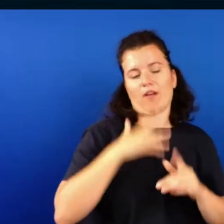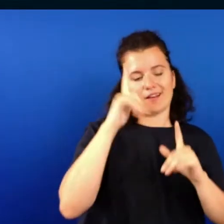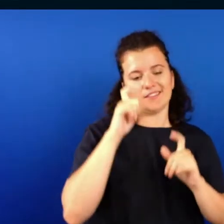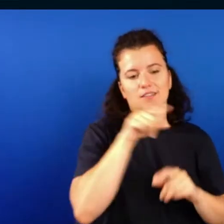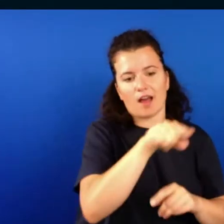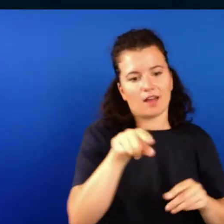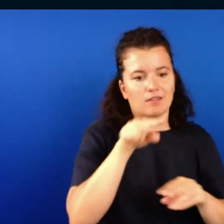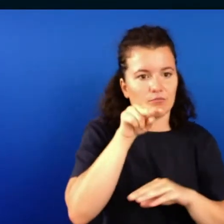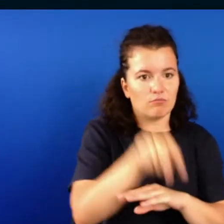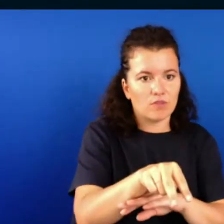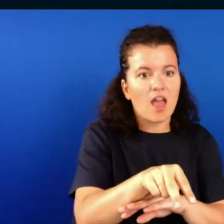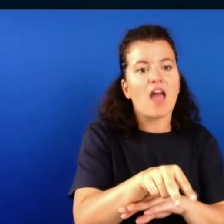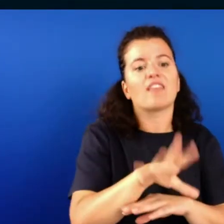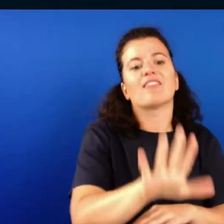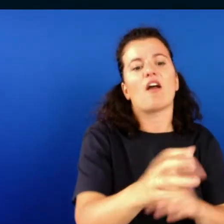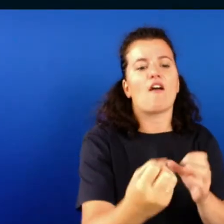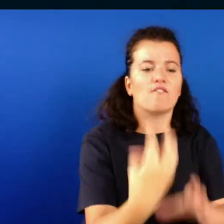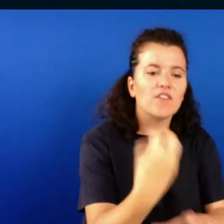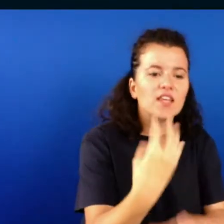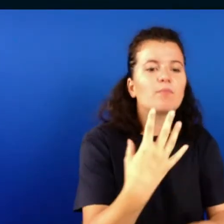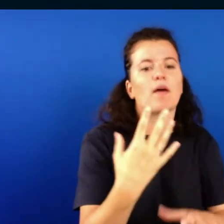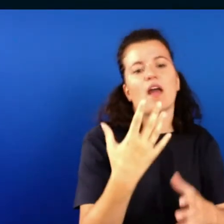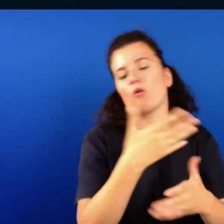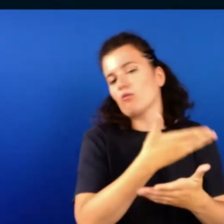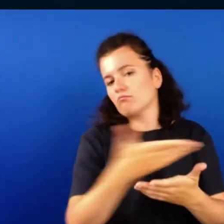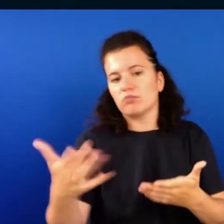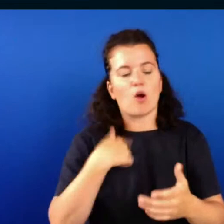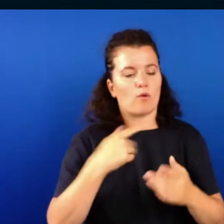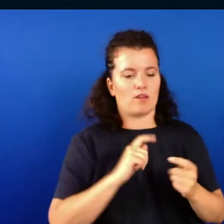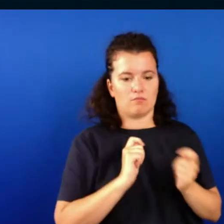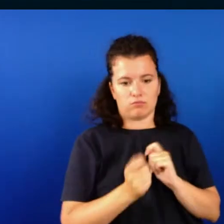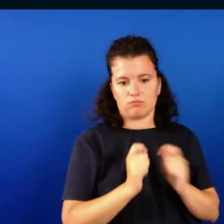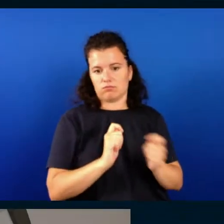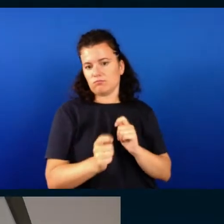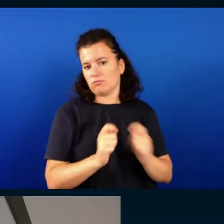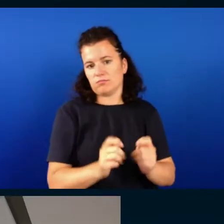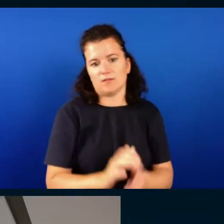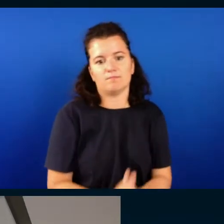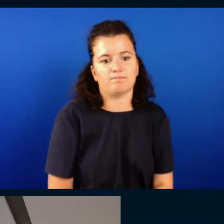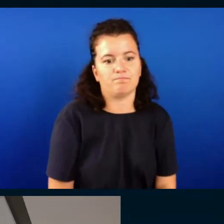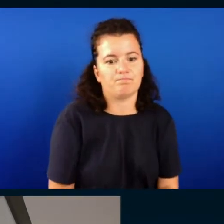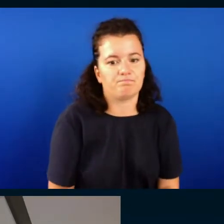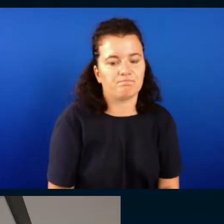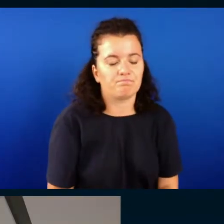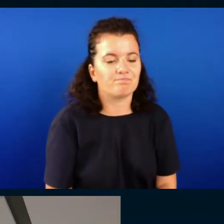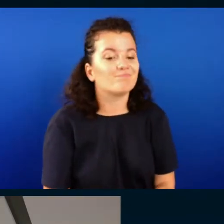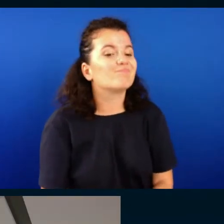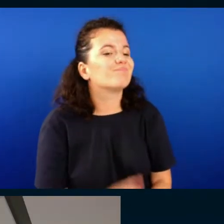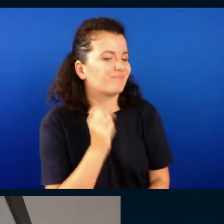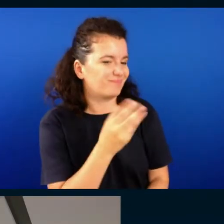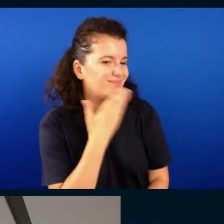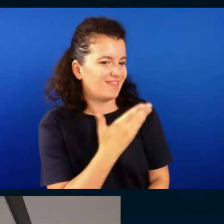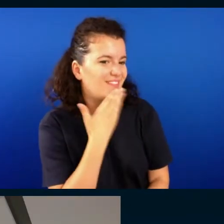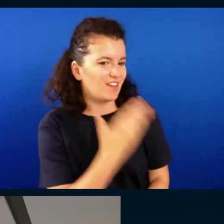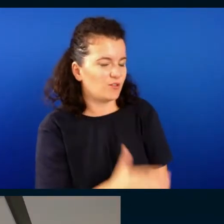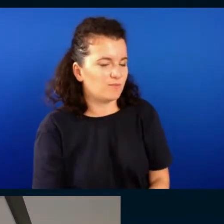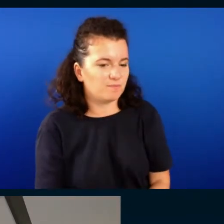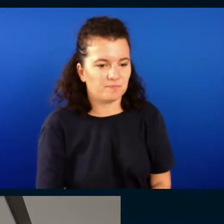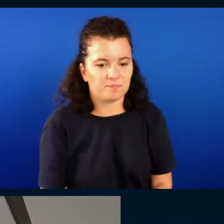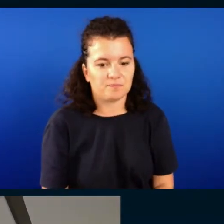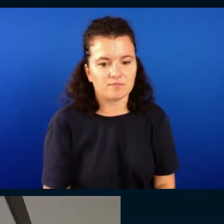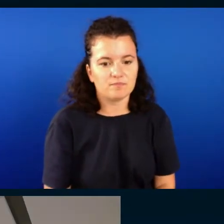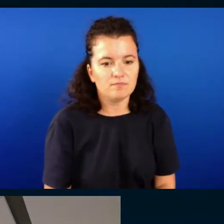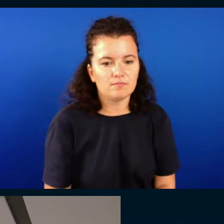Based upon the feedback, we continuously improve the product. Okay, thanks. Yeah. And